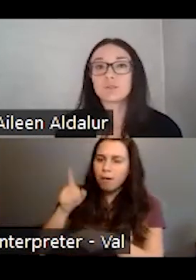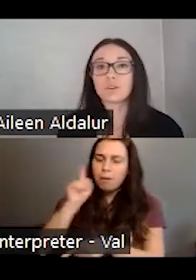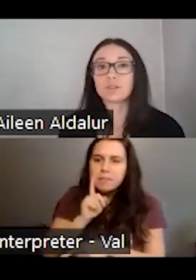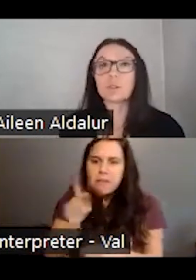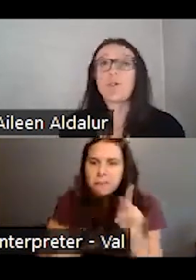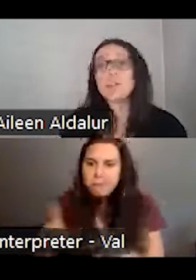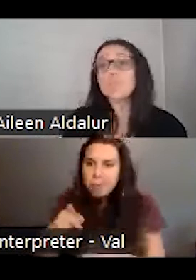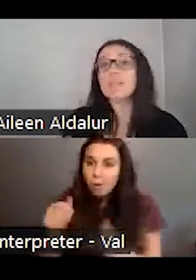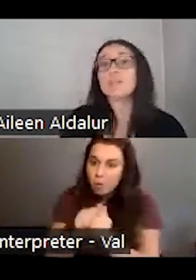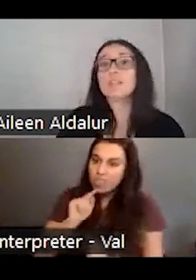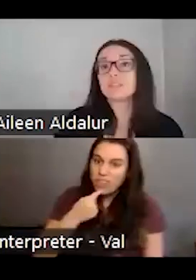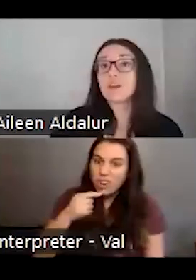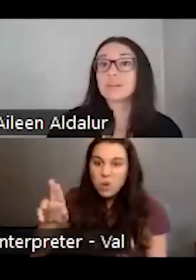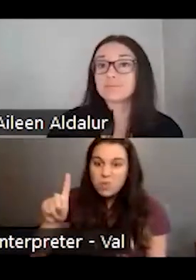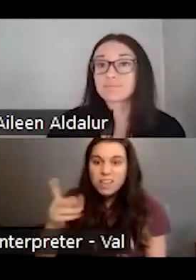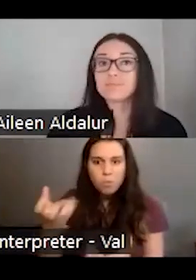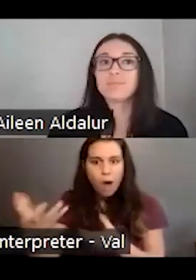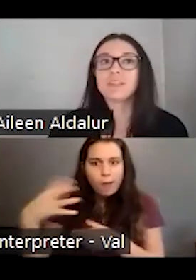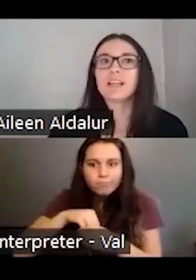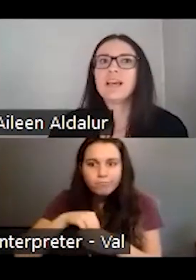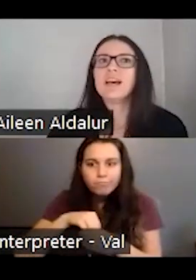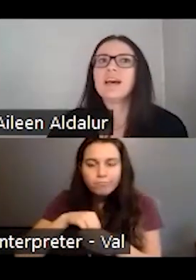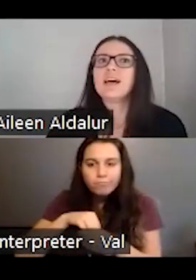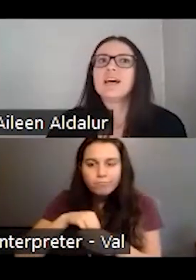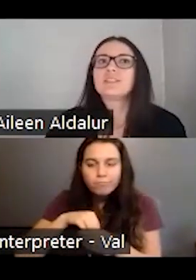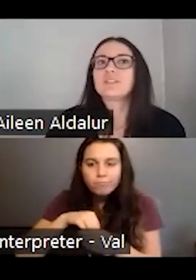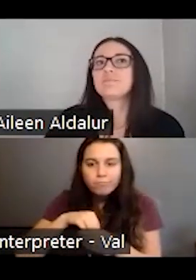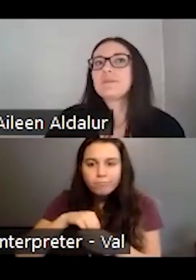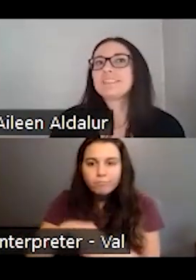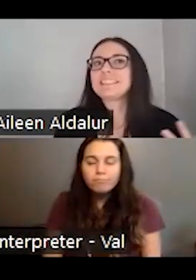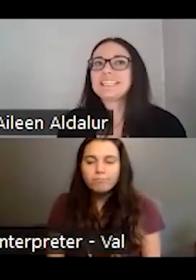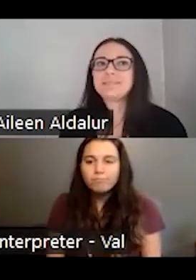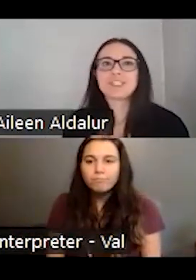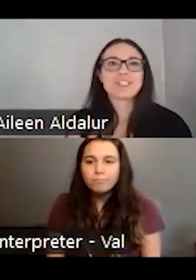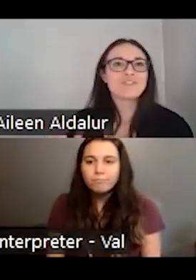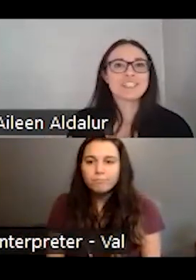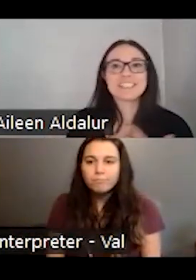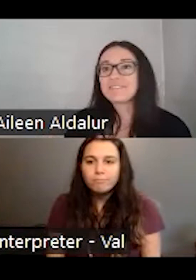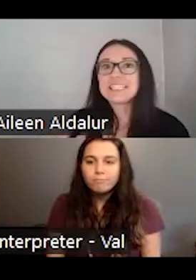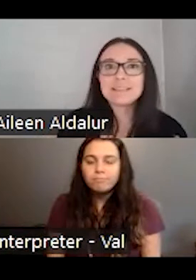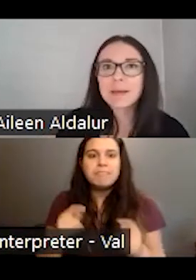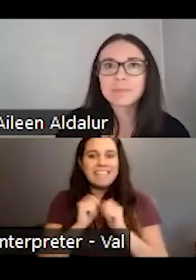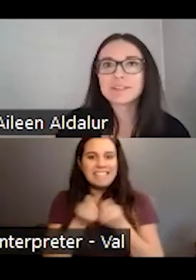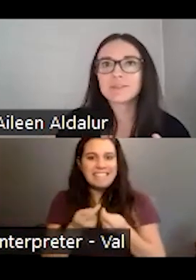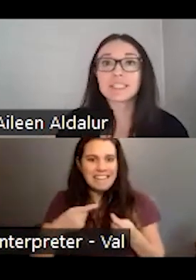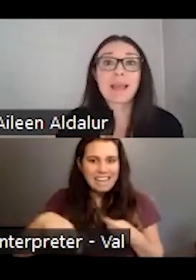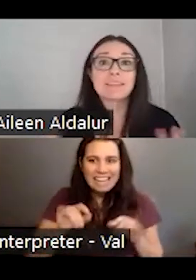alcohol use disorder wanting to be included in the trial. So this prompted the team to search for a deaf